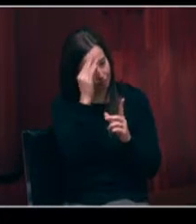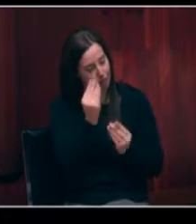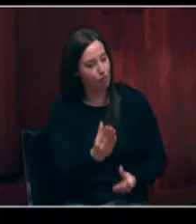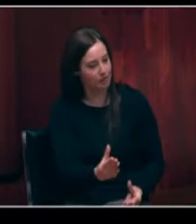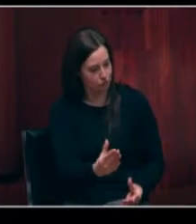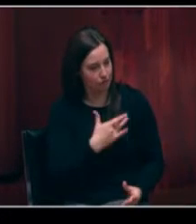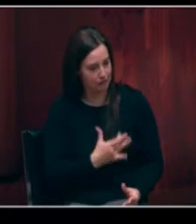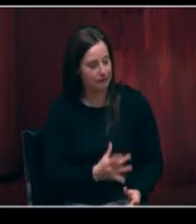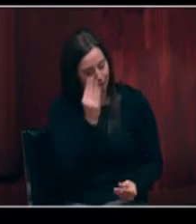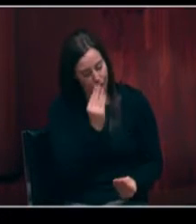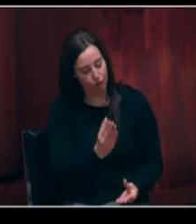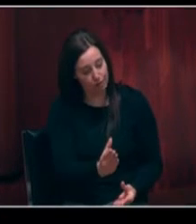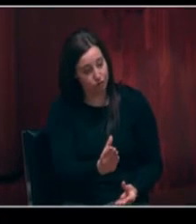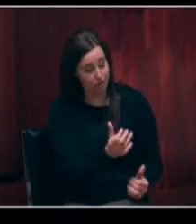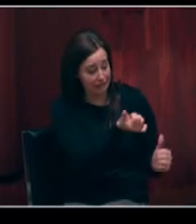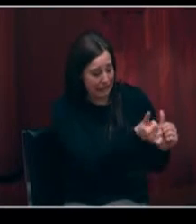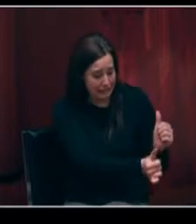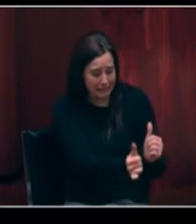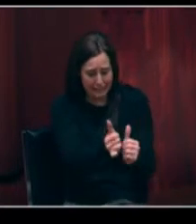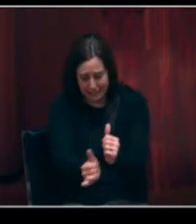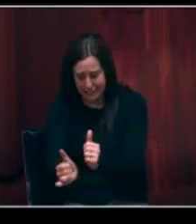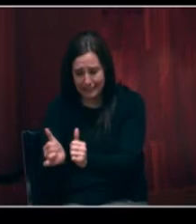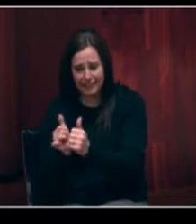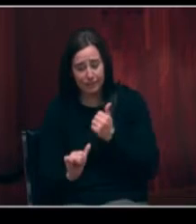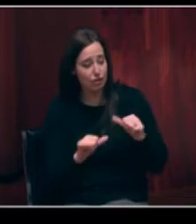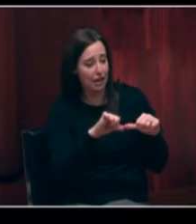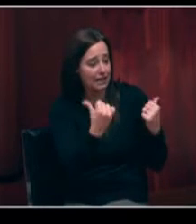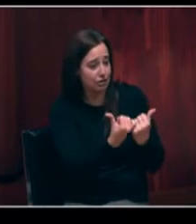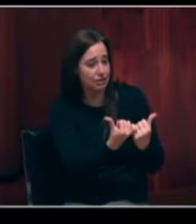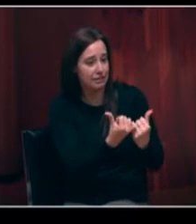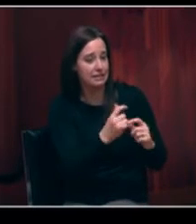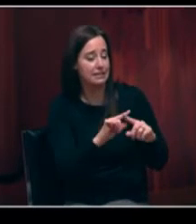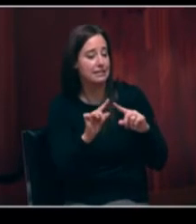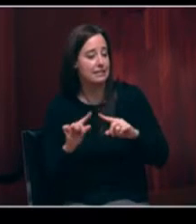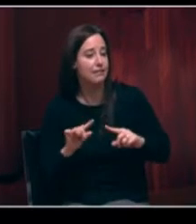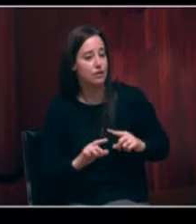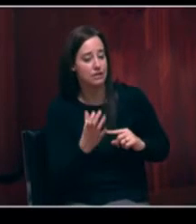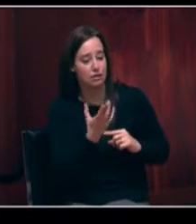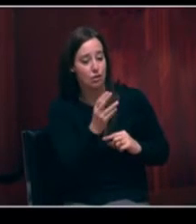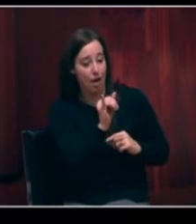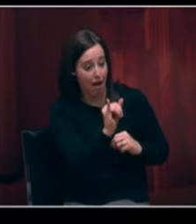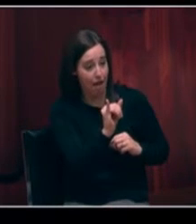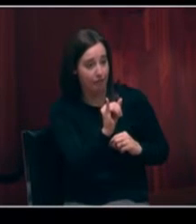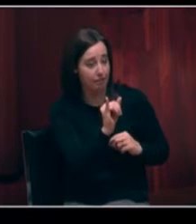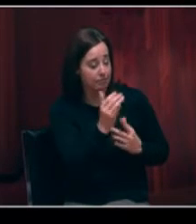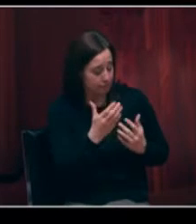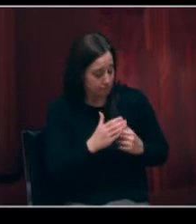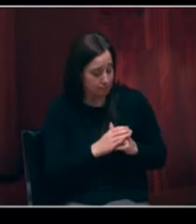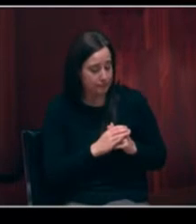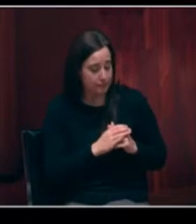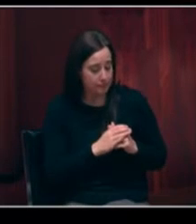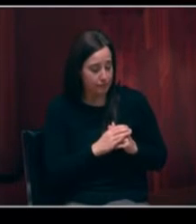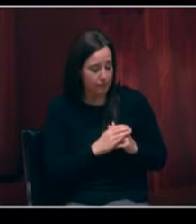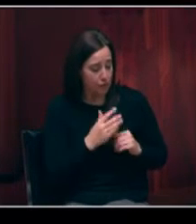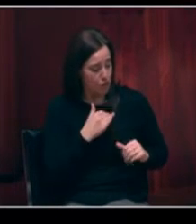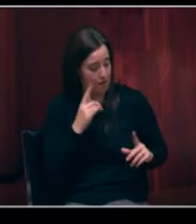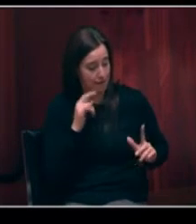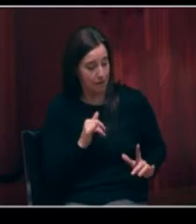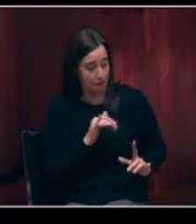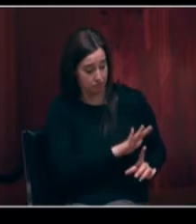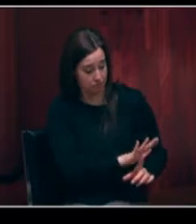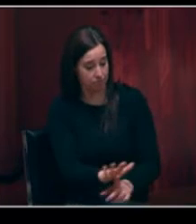every agency is going to handle what we call CUI specified, meaning where the laws are prescriptive in nature, and we expect you to pull from